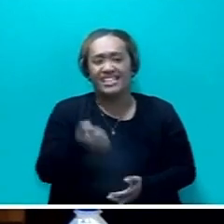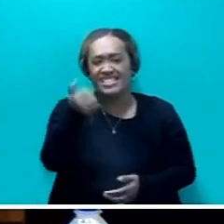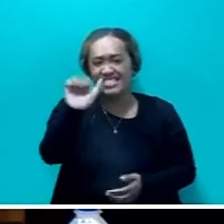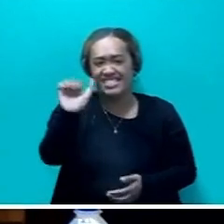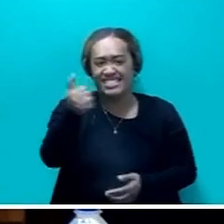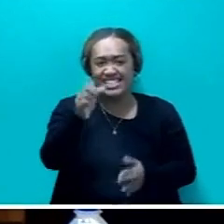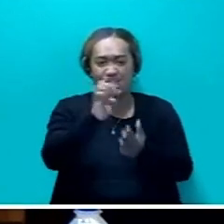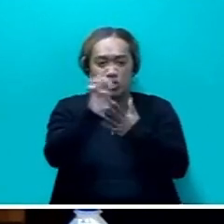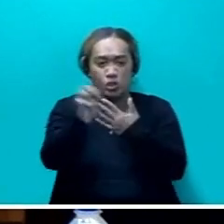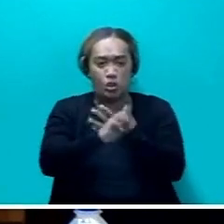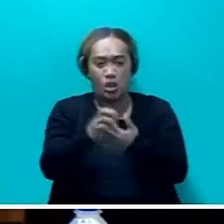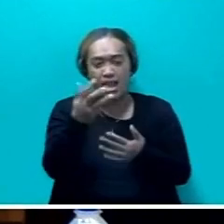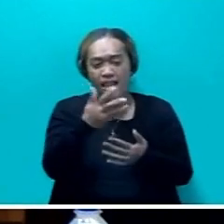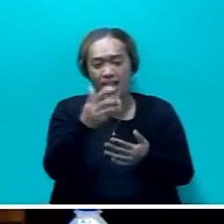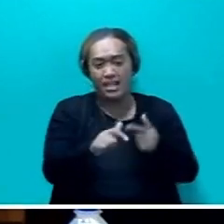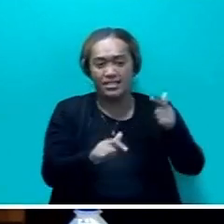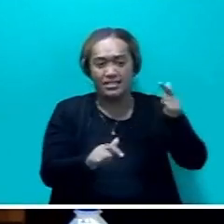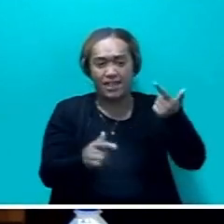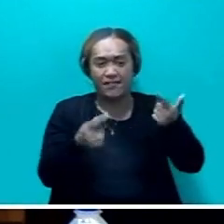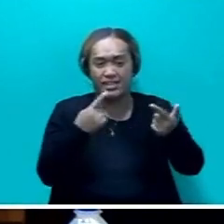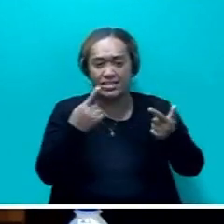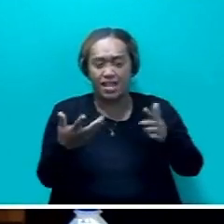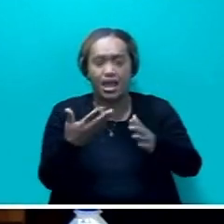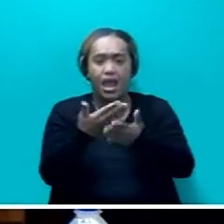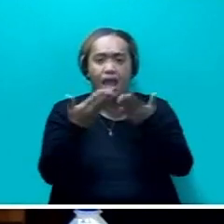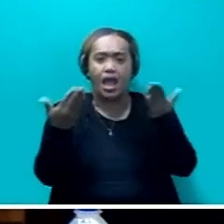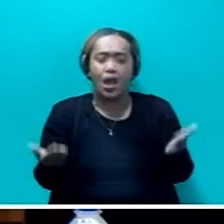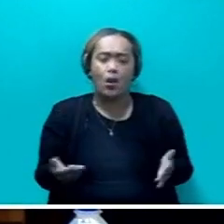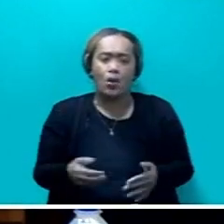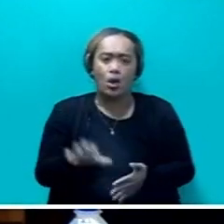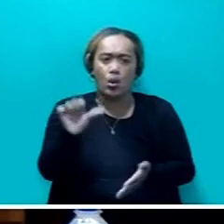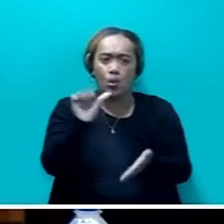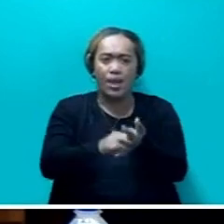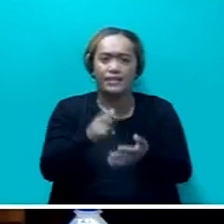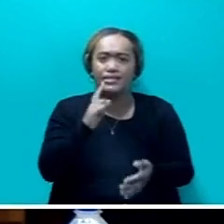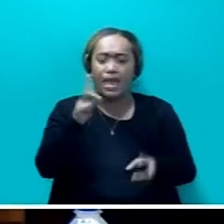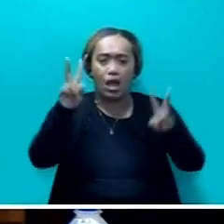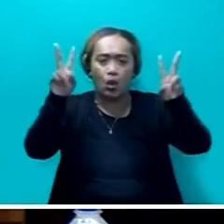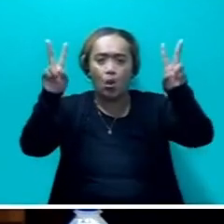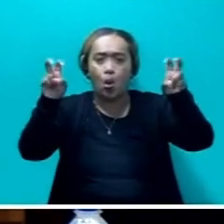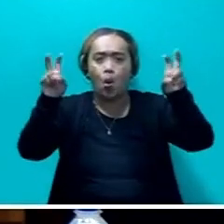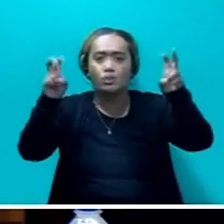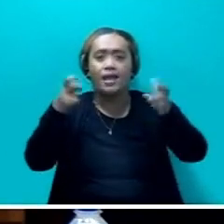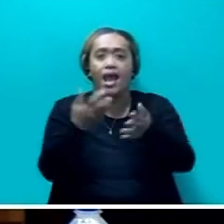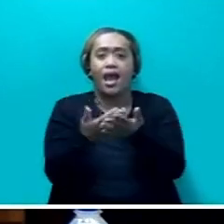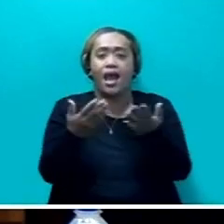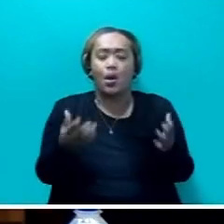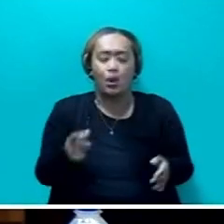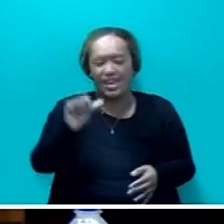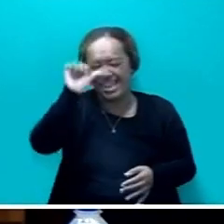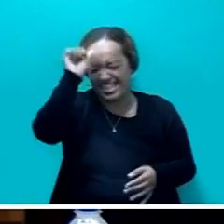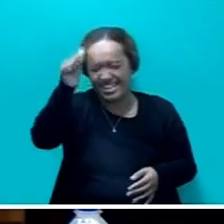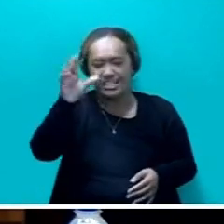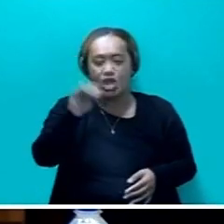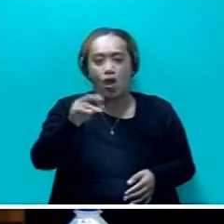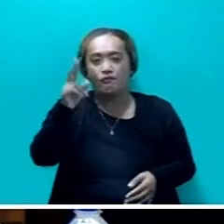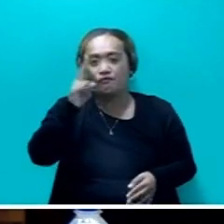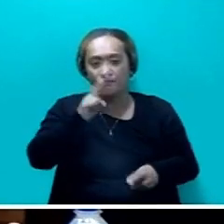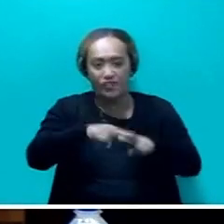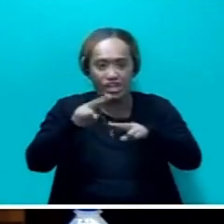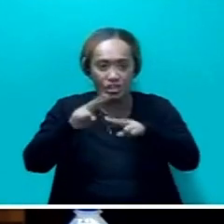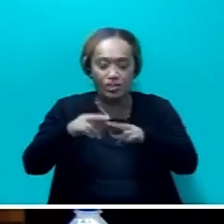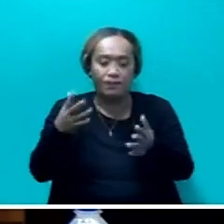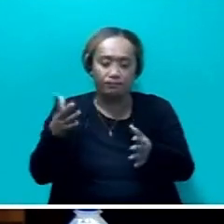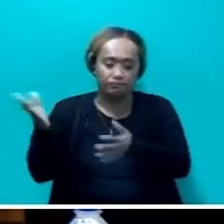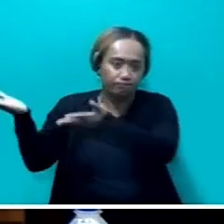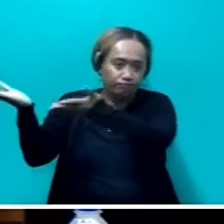defining moment in Fiji's history, rightly said, and I quote, "The Indians of Fiji, brought